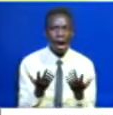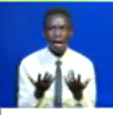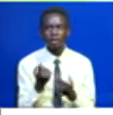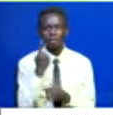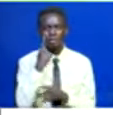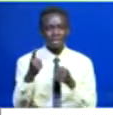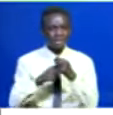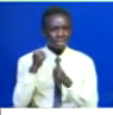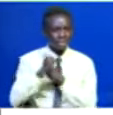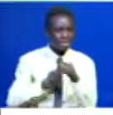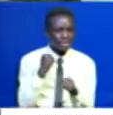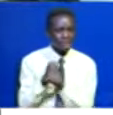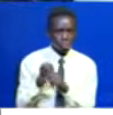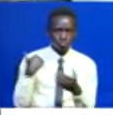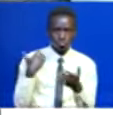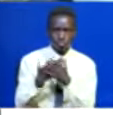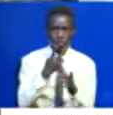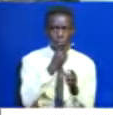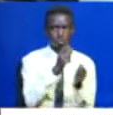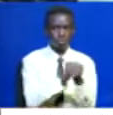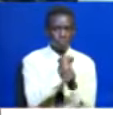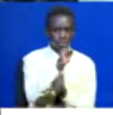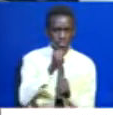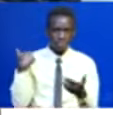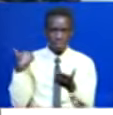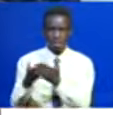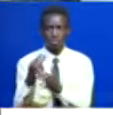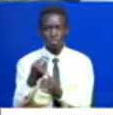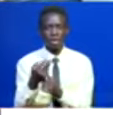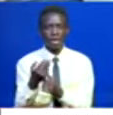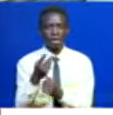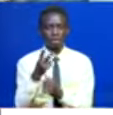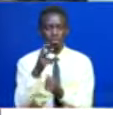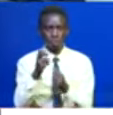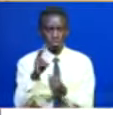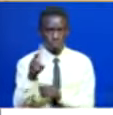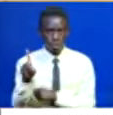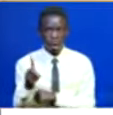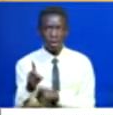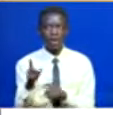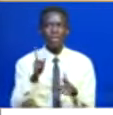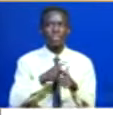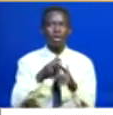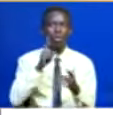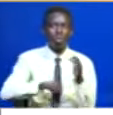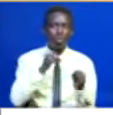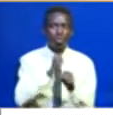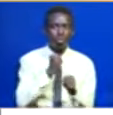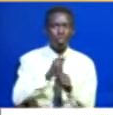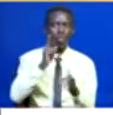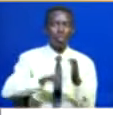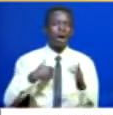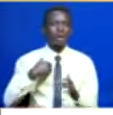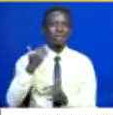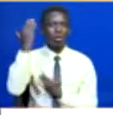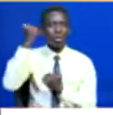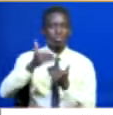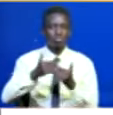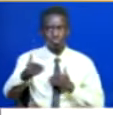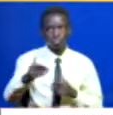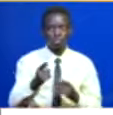6 years, and where indeed you intended to go. Speaking during the launch of the